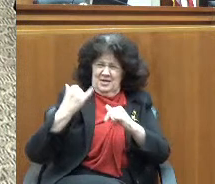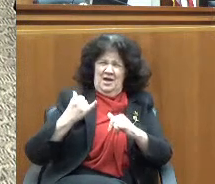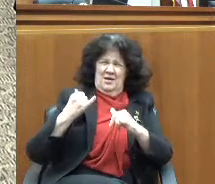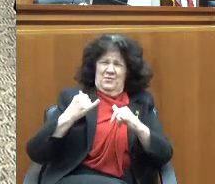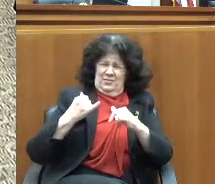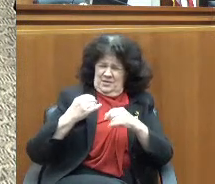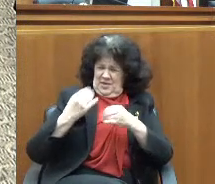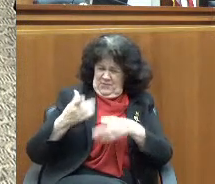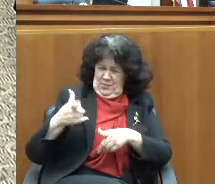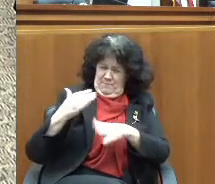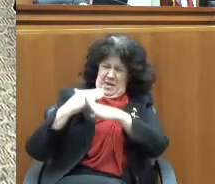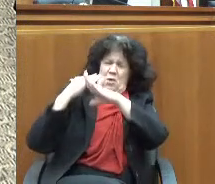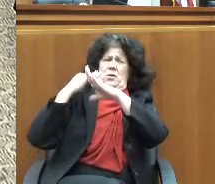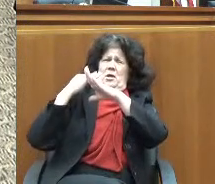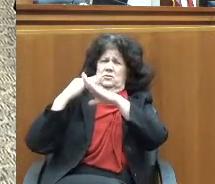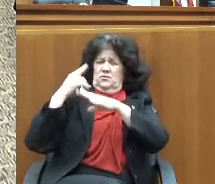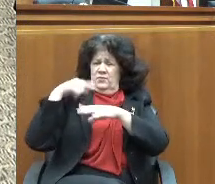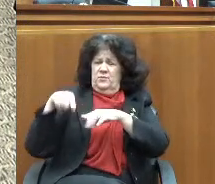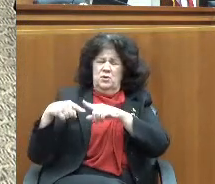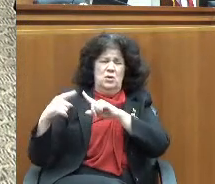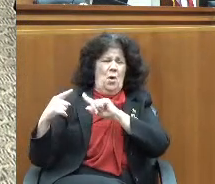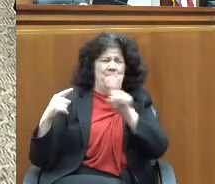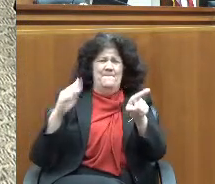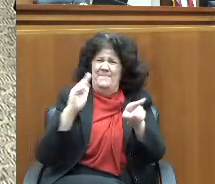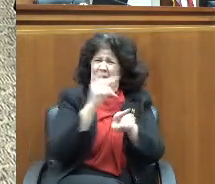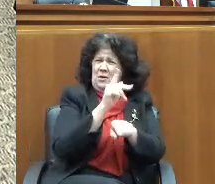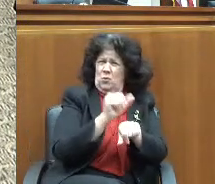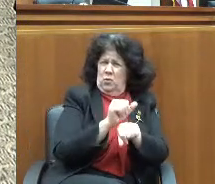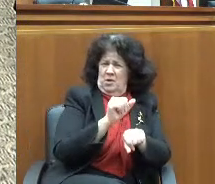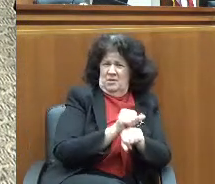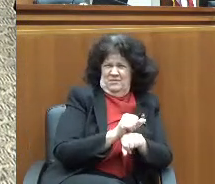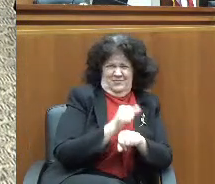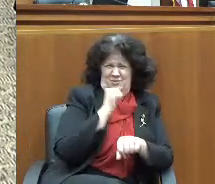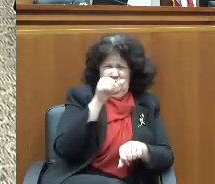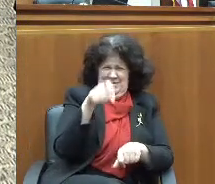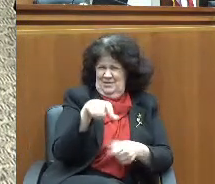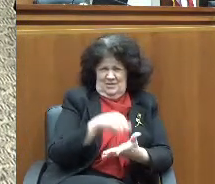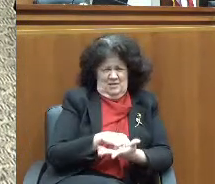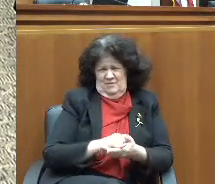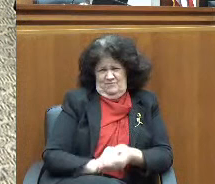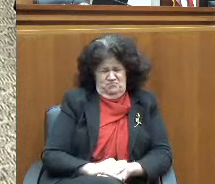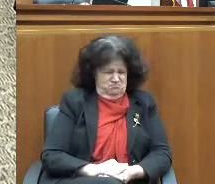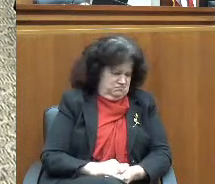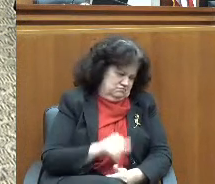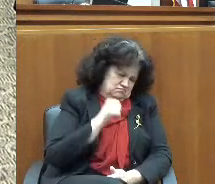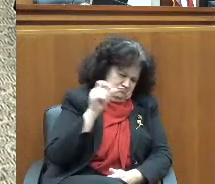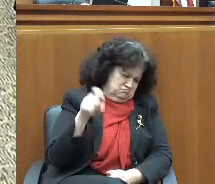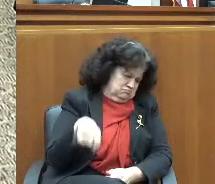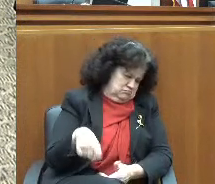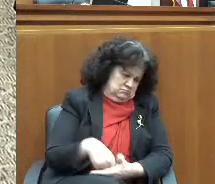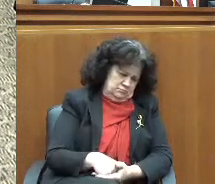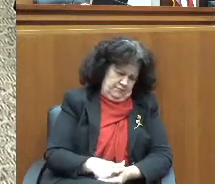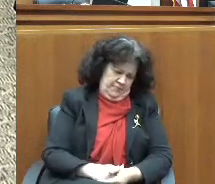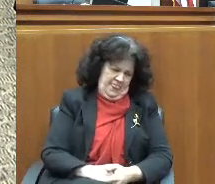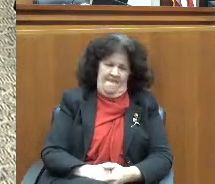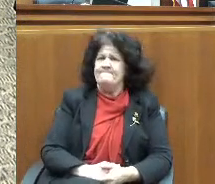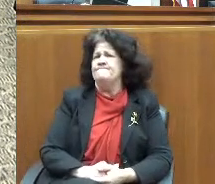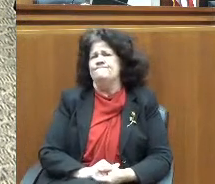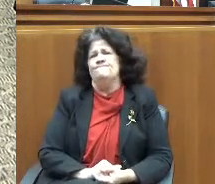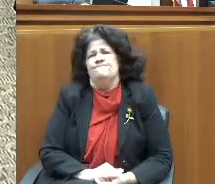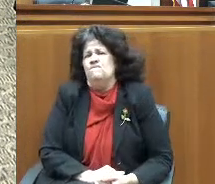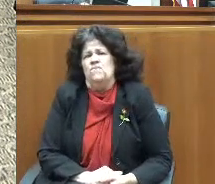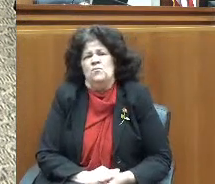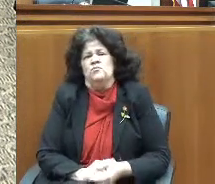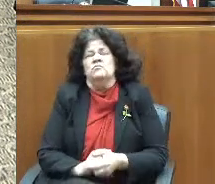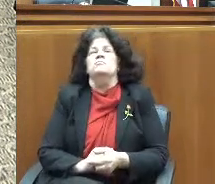barriers to them getting back in the classroom that don't necessarily need to be there. Yeah, I mean, I think